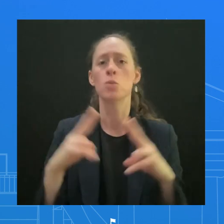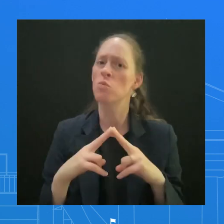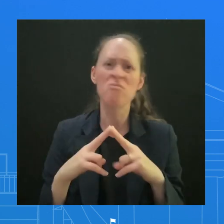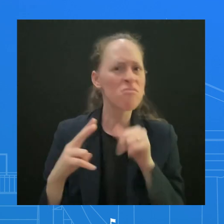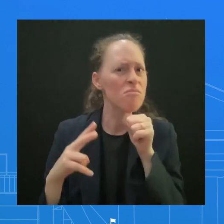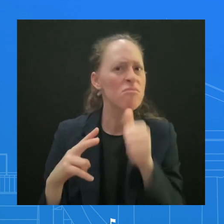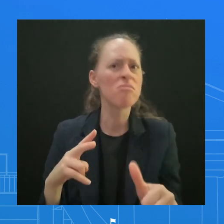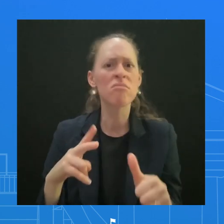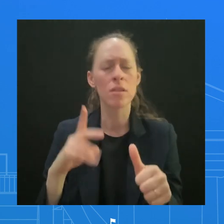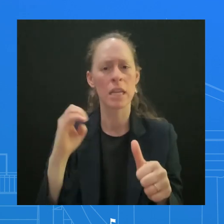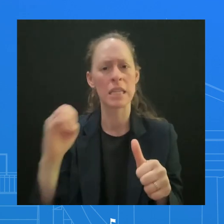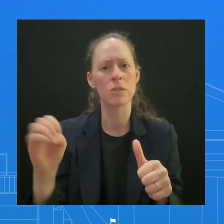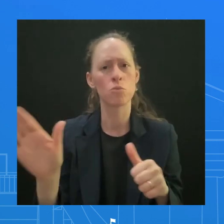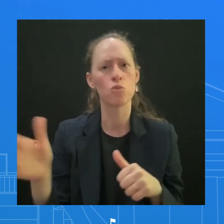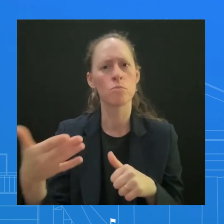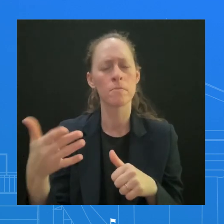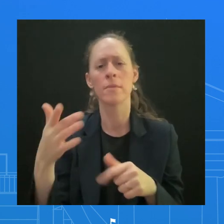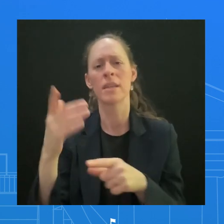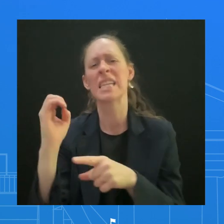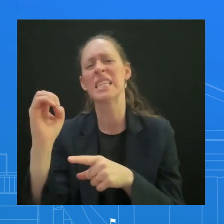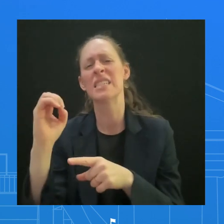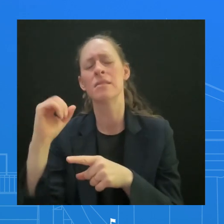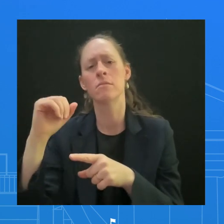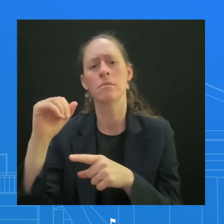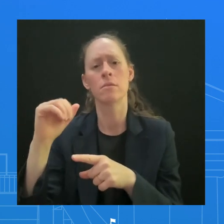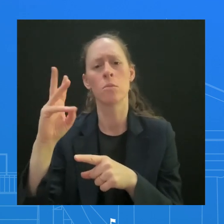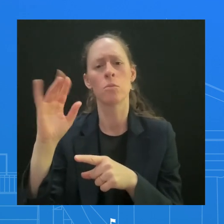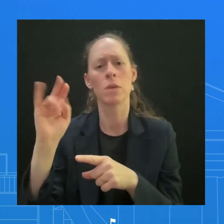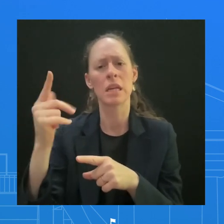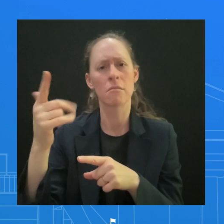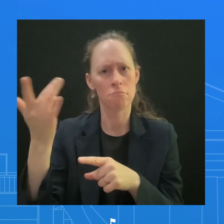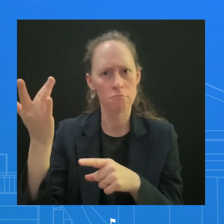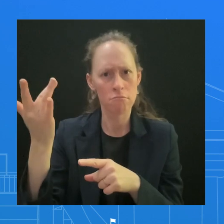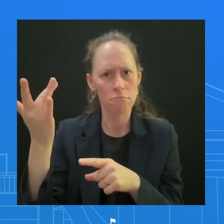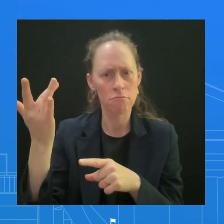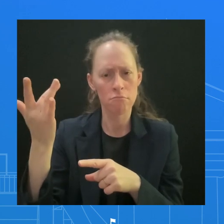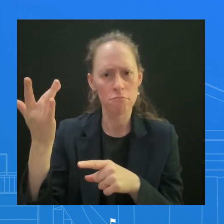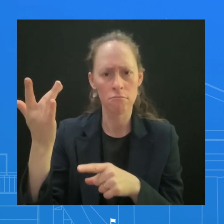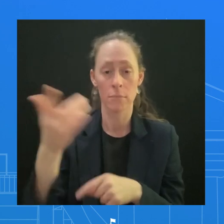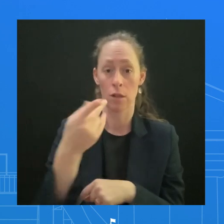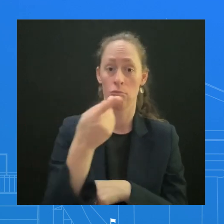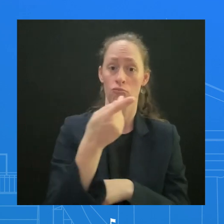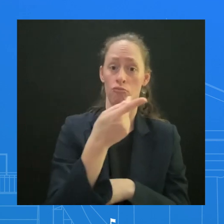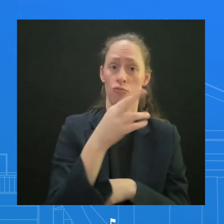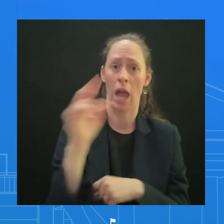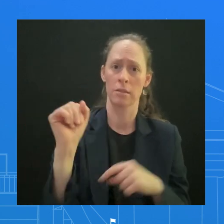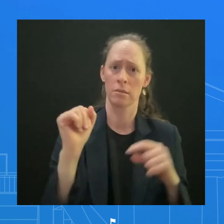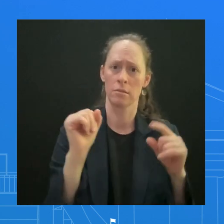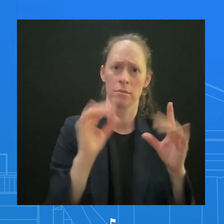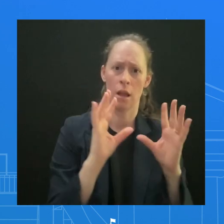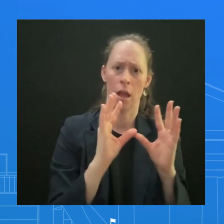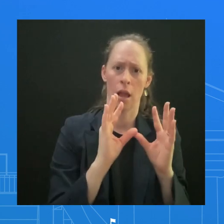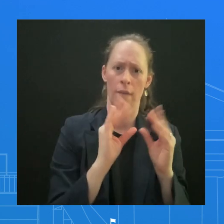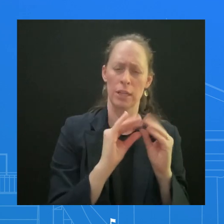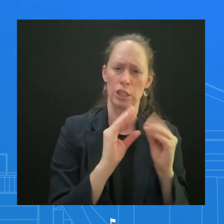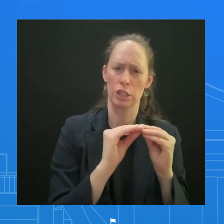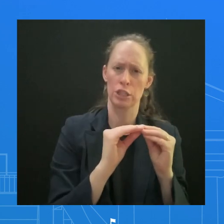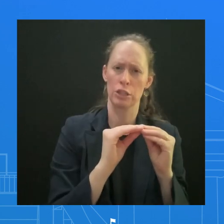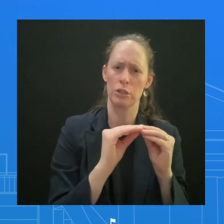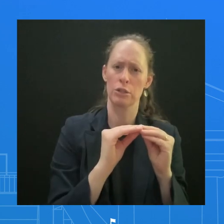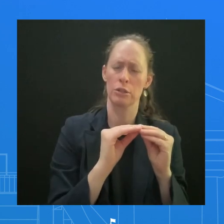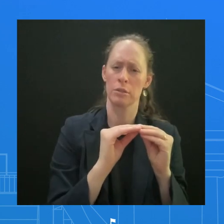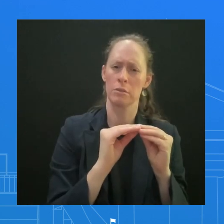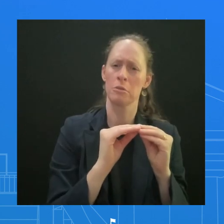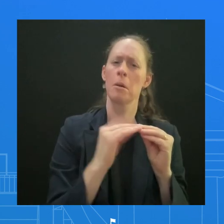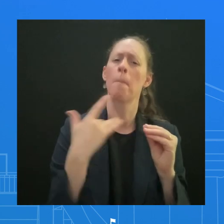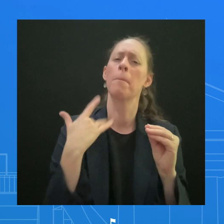Indian Prime Minister to have a press conference, but for it not to be at the U.S. standard of two, why did the White House not push for it to be two